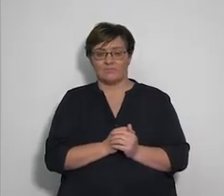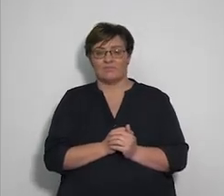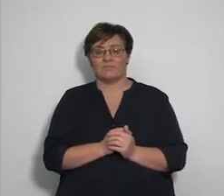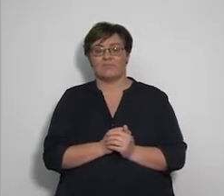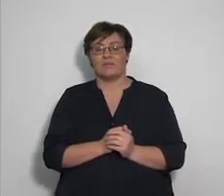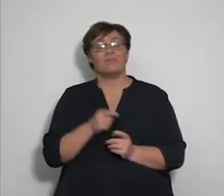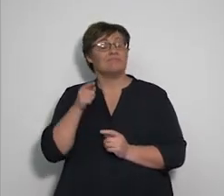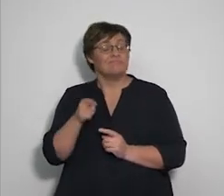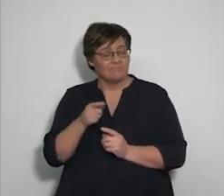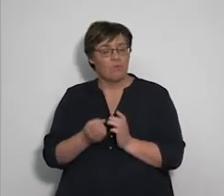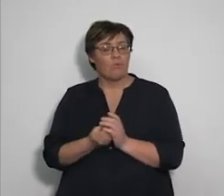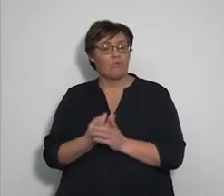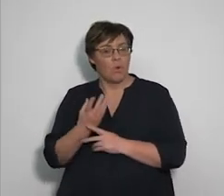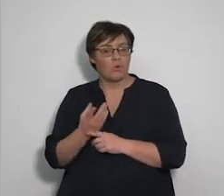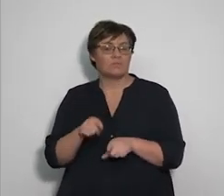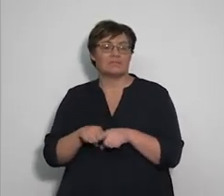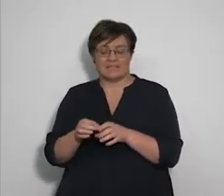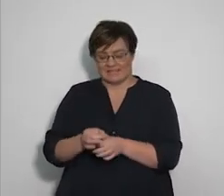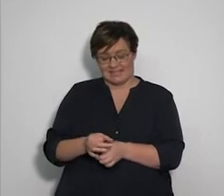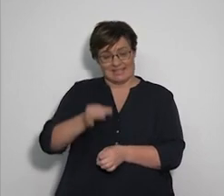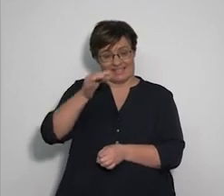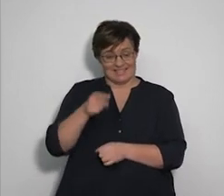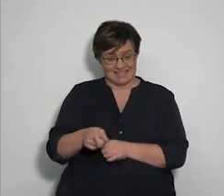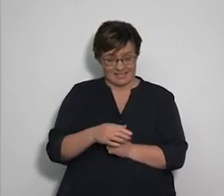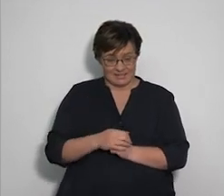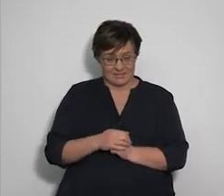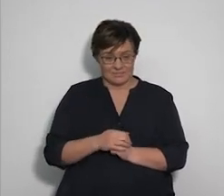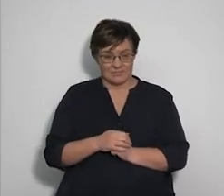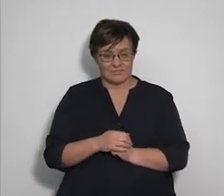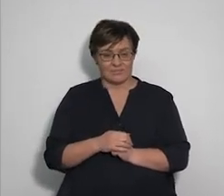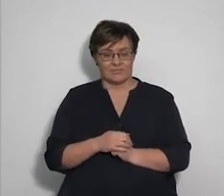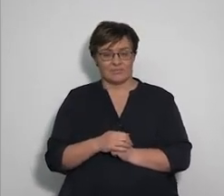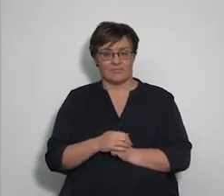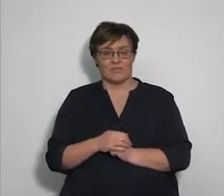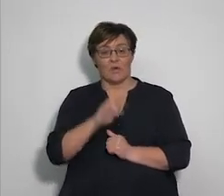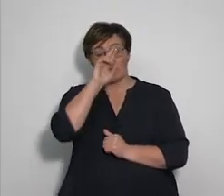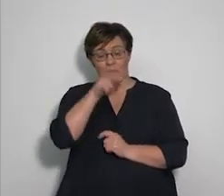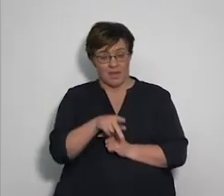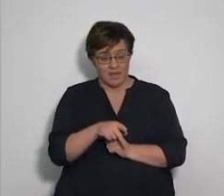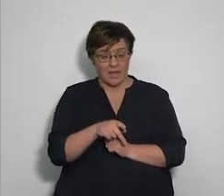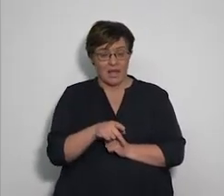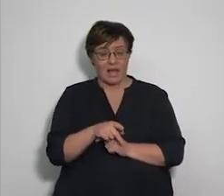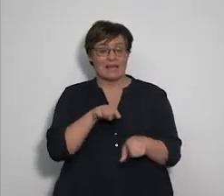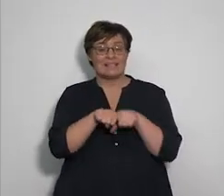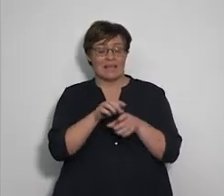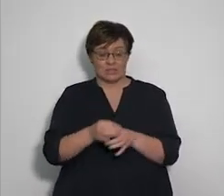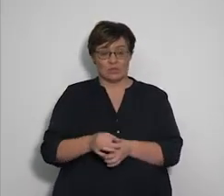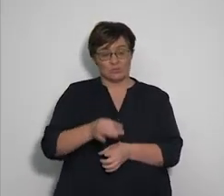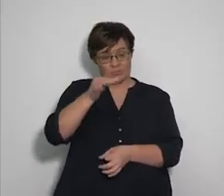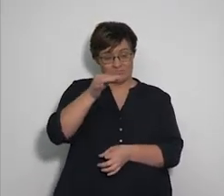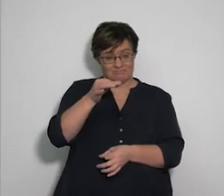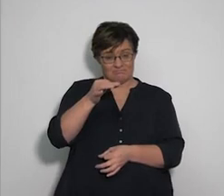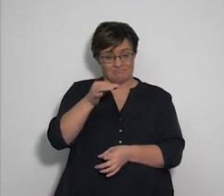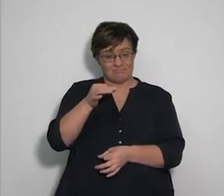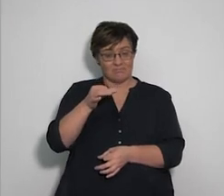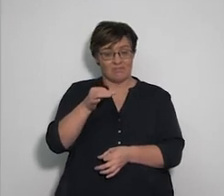source. And they were grown in a test tube. All right? Now, we must remember that a test